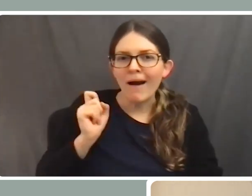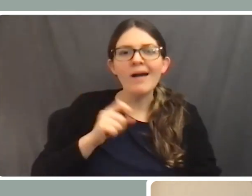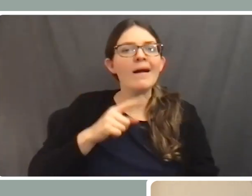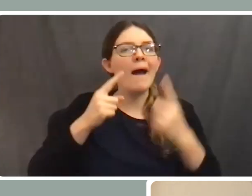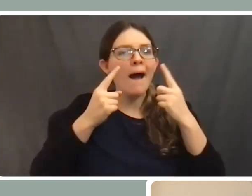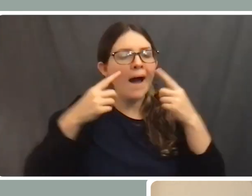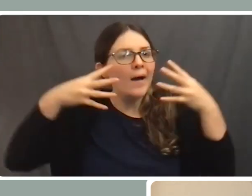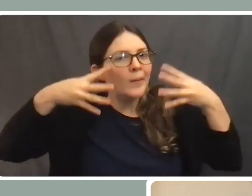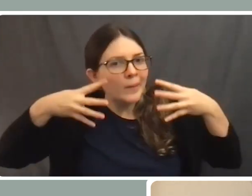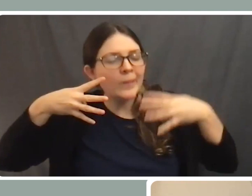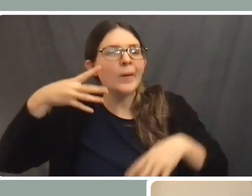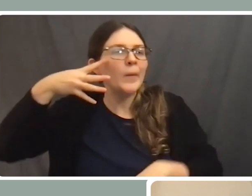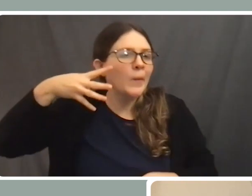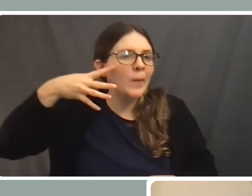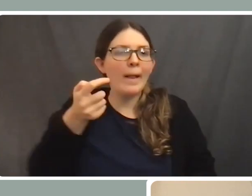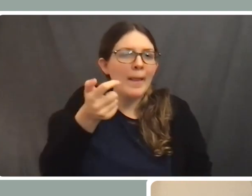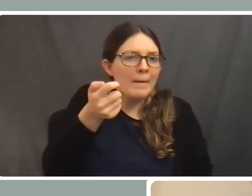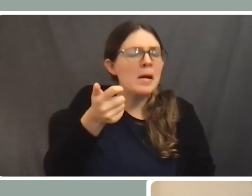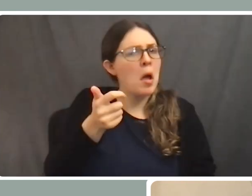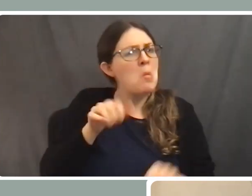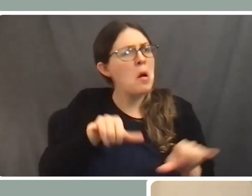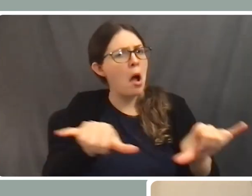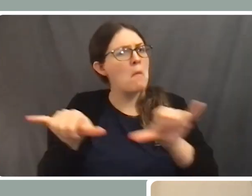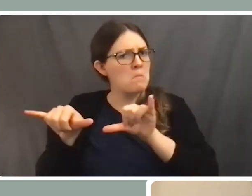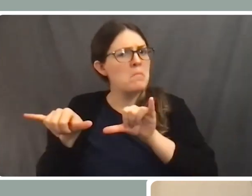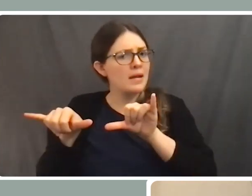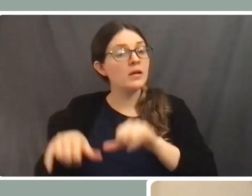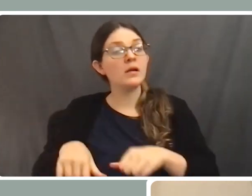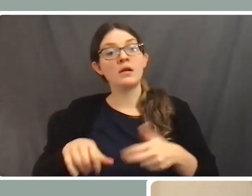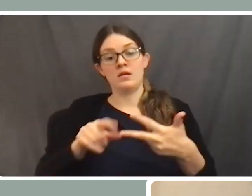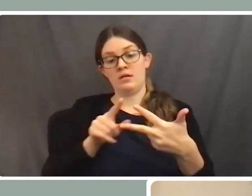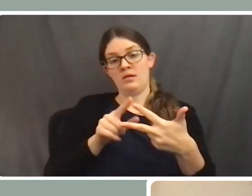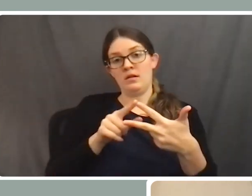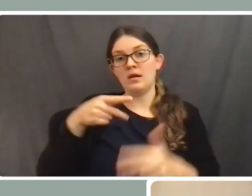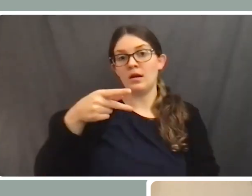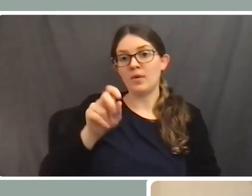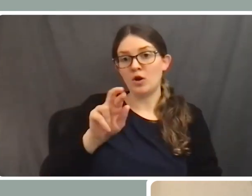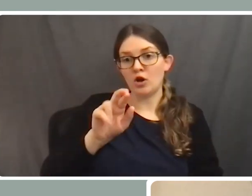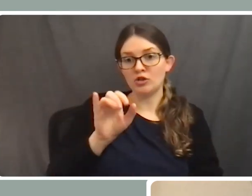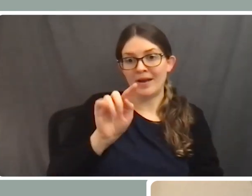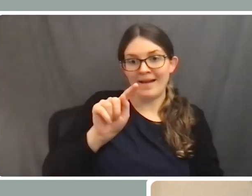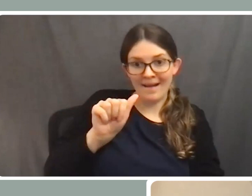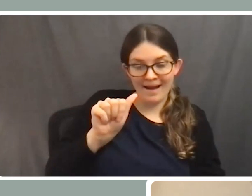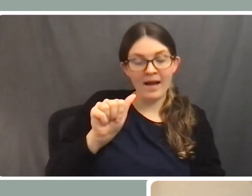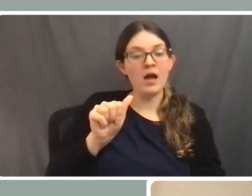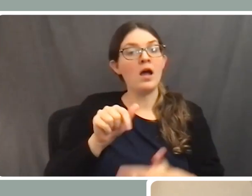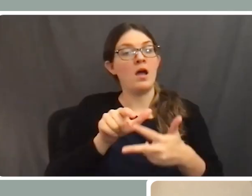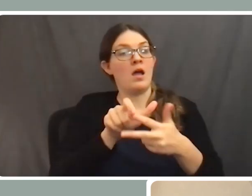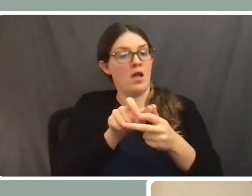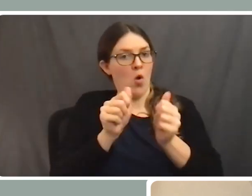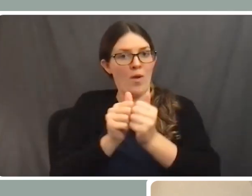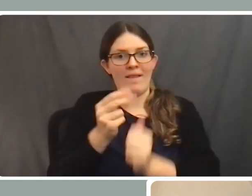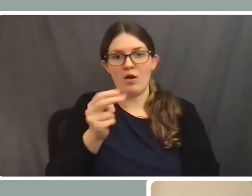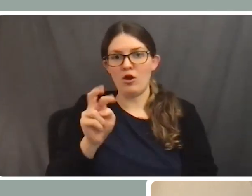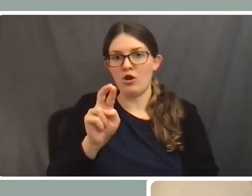happen. Those are the pretty common things with the Perjeta or the pertuzumab. When you add that to the Herceptin, and we never